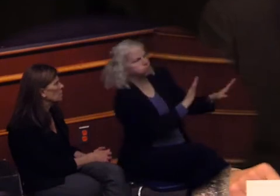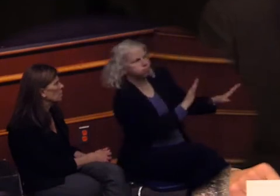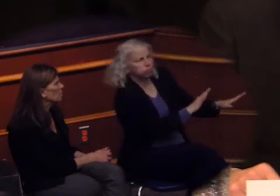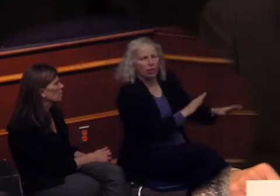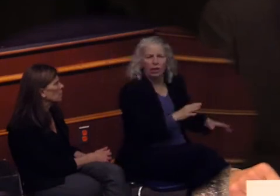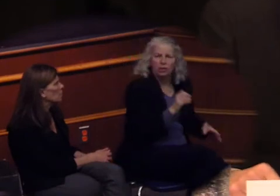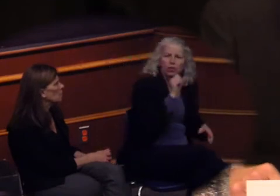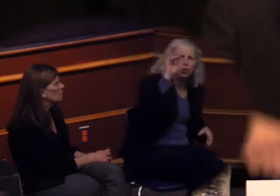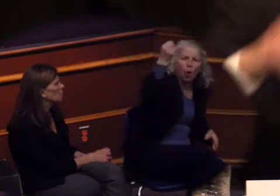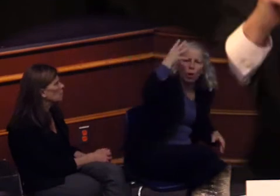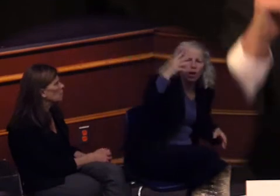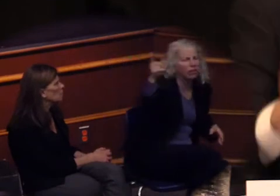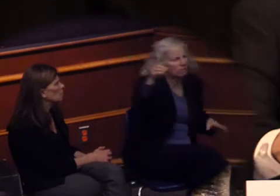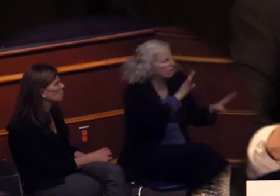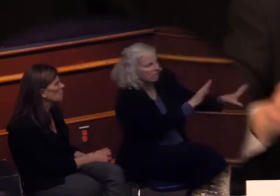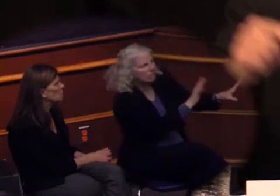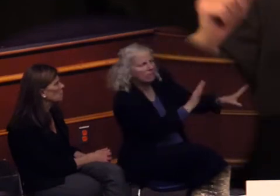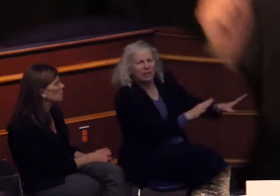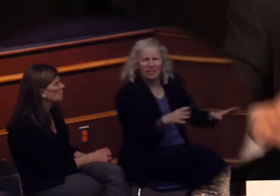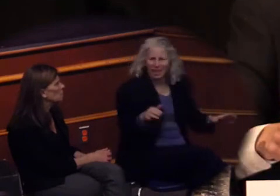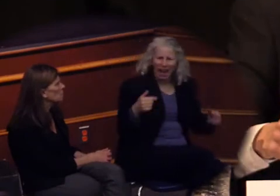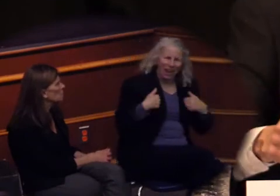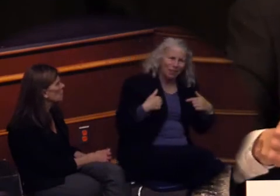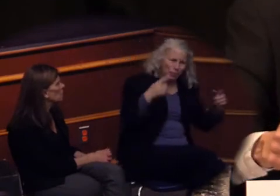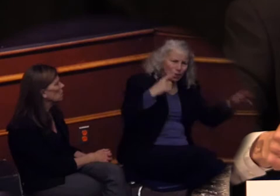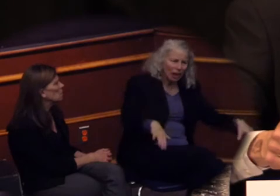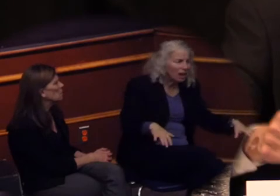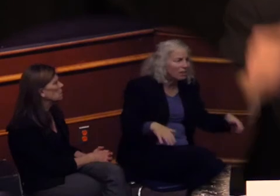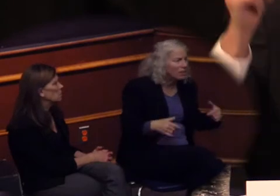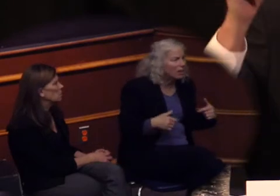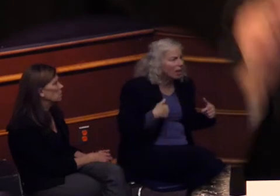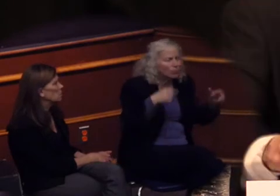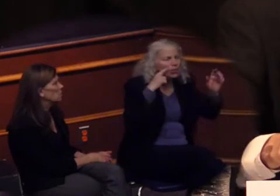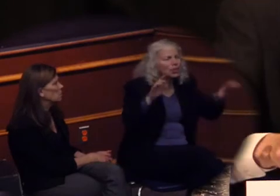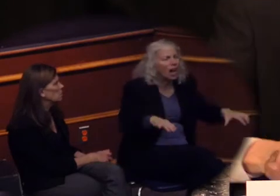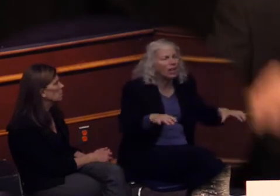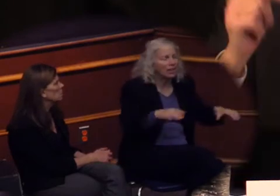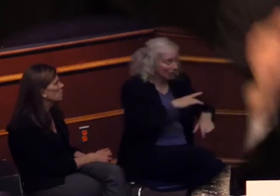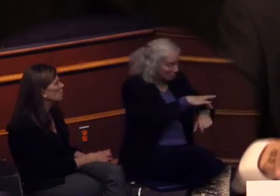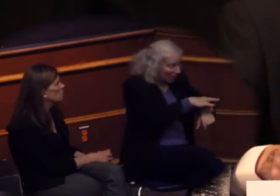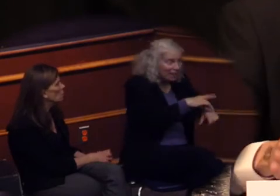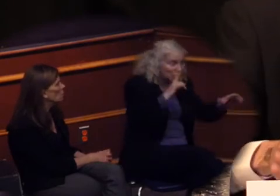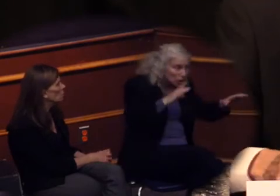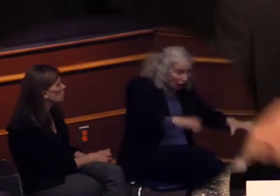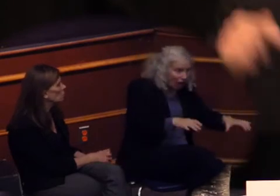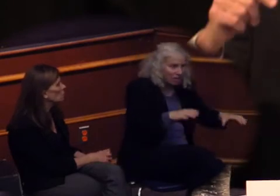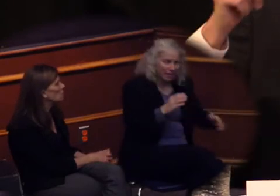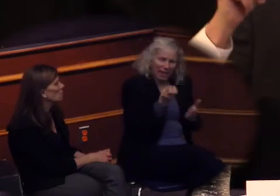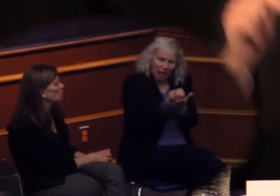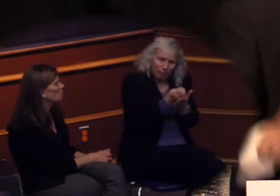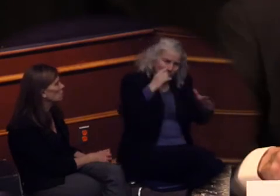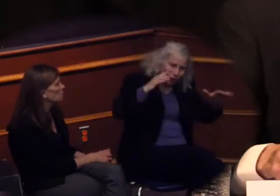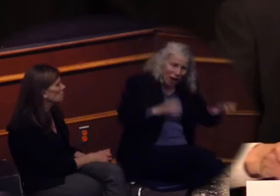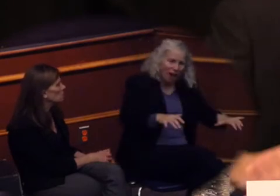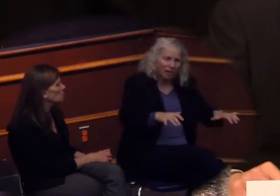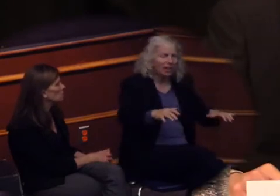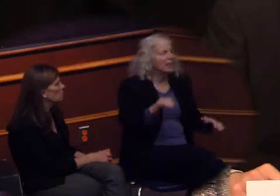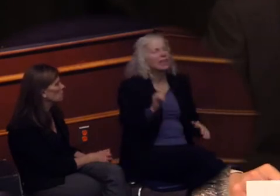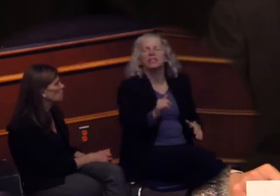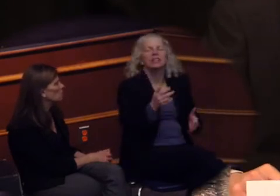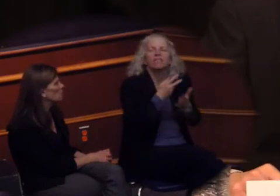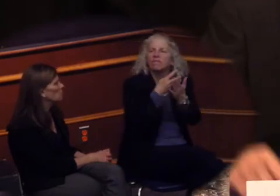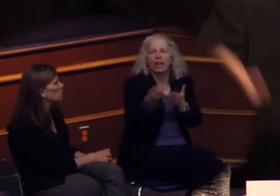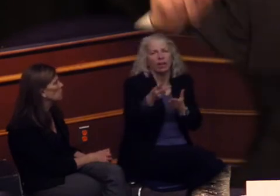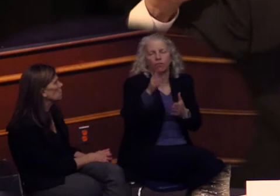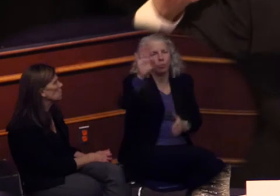This governor has slowed it down. This is shocking. It's shocking in relation both to the planet and to our economy. This is one of the worst failures of